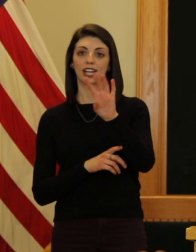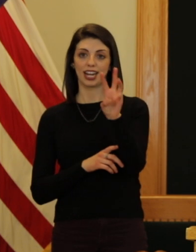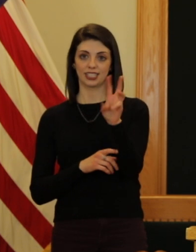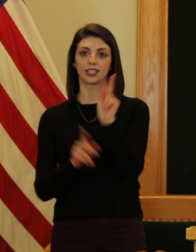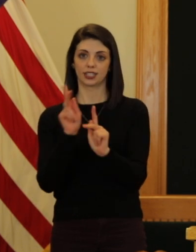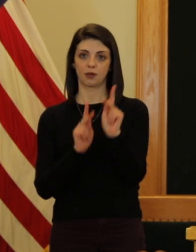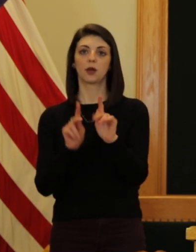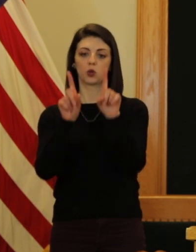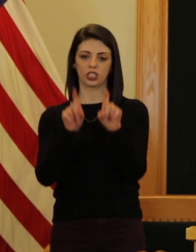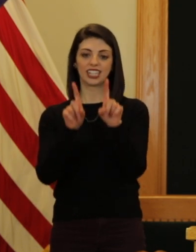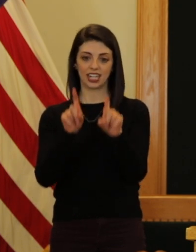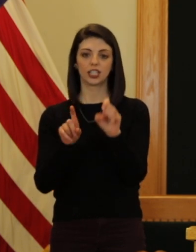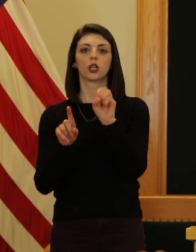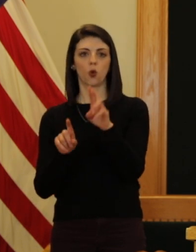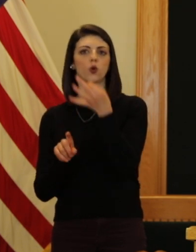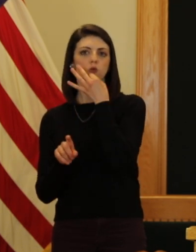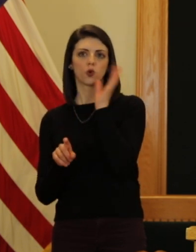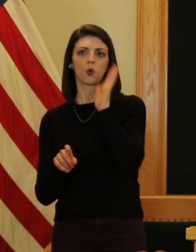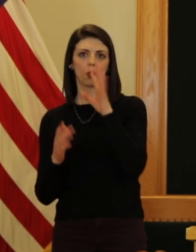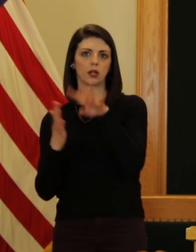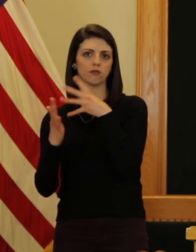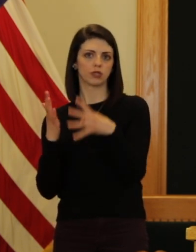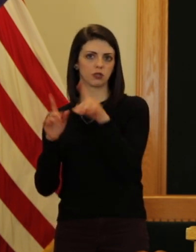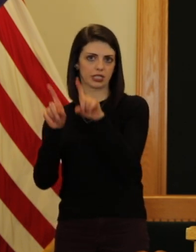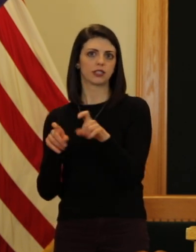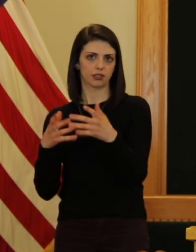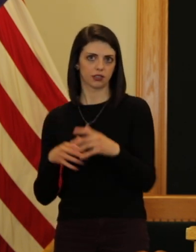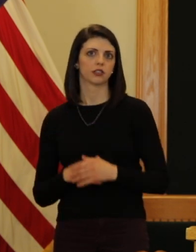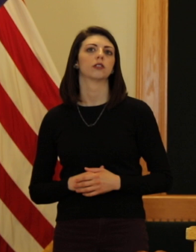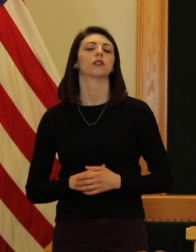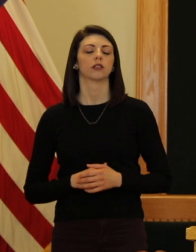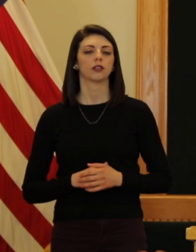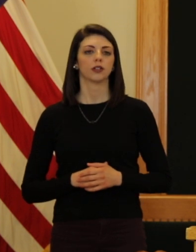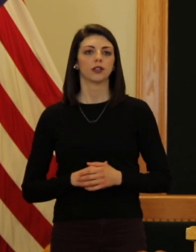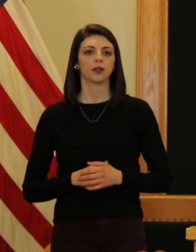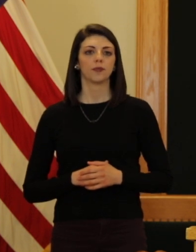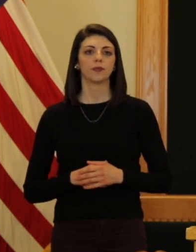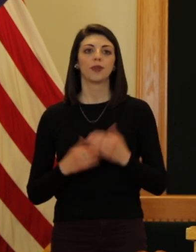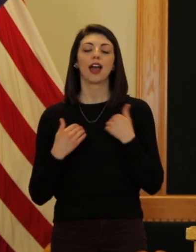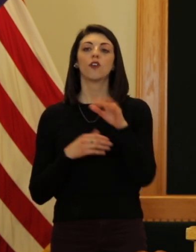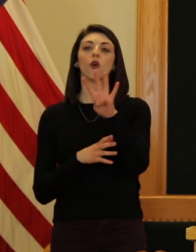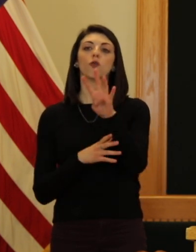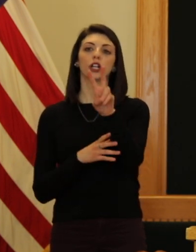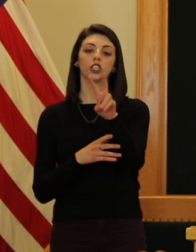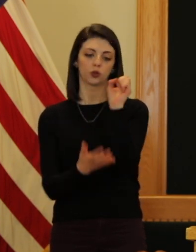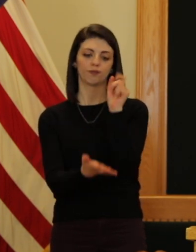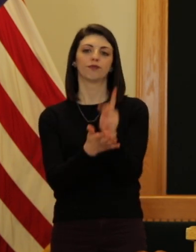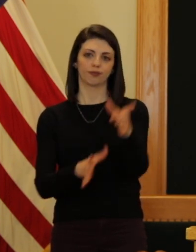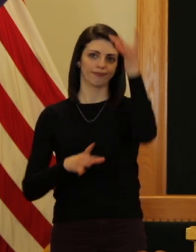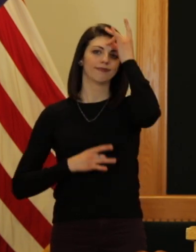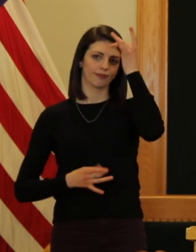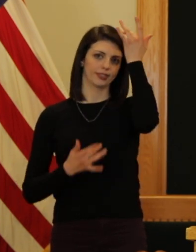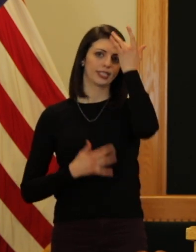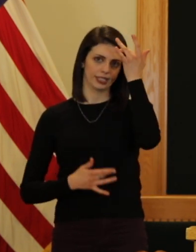886 residents tested or scheduled to be tested for COVID-19. We've had 42 positive test